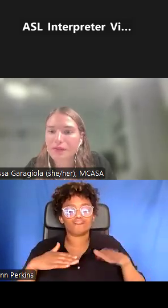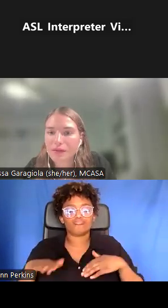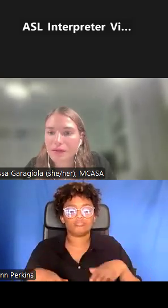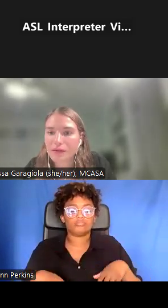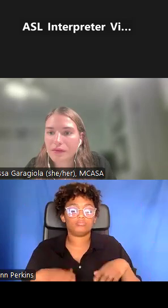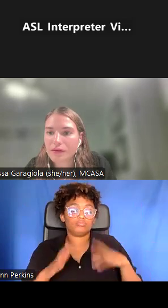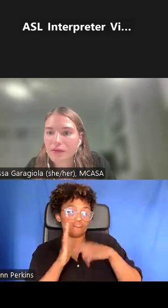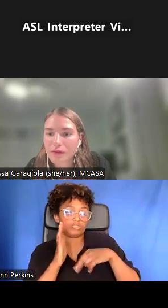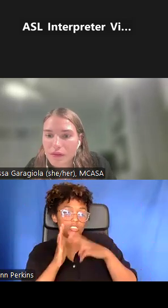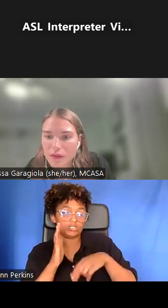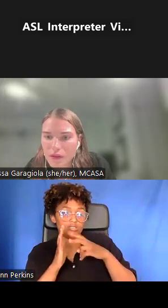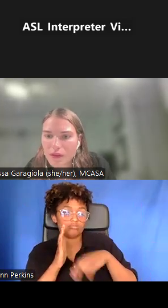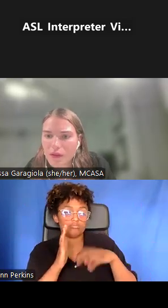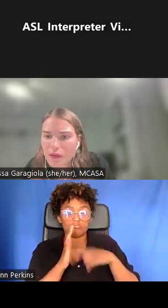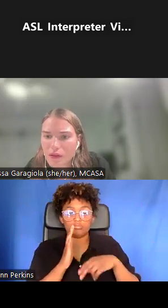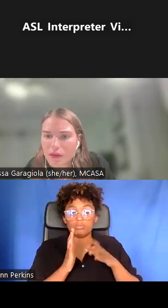journaling,